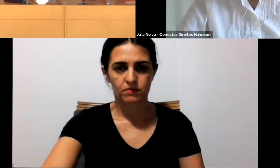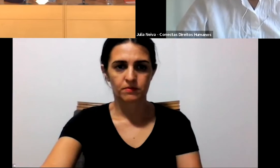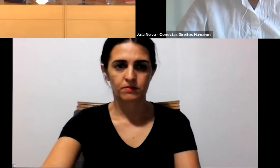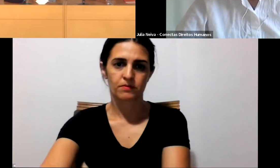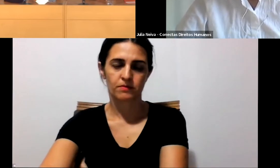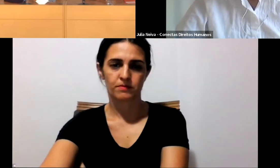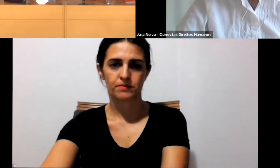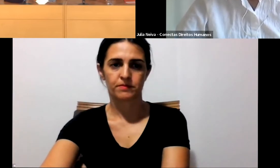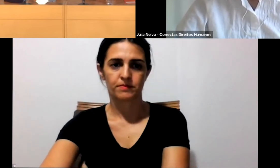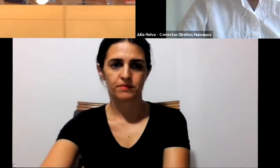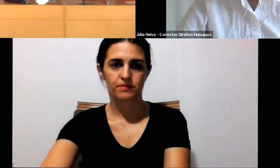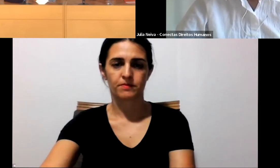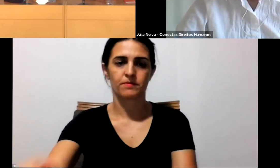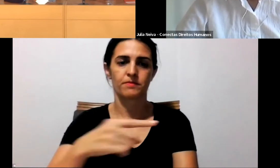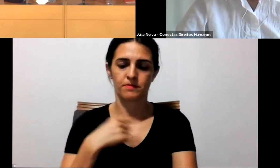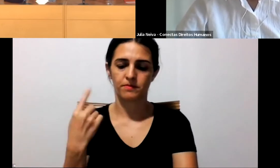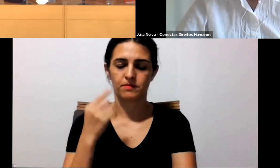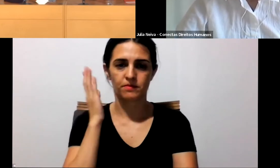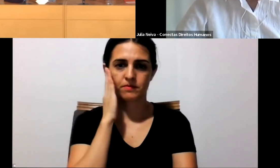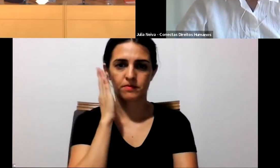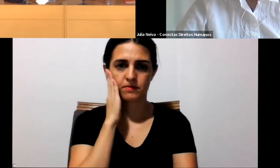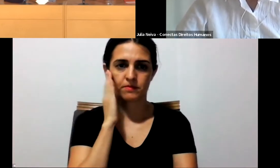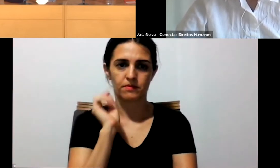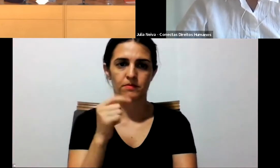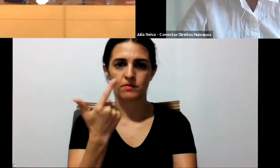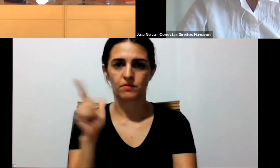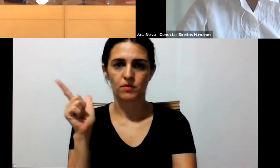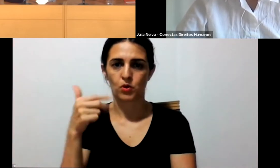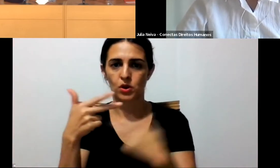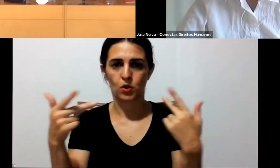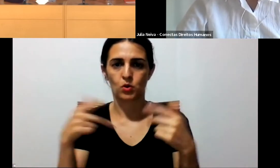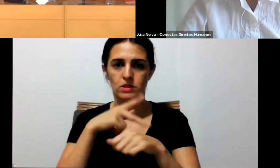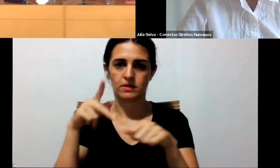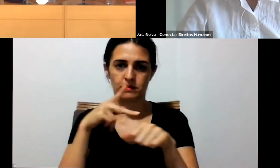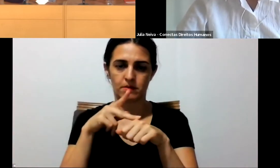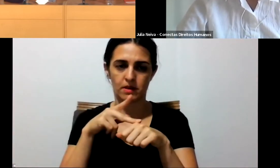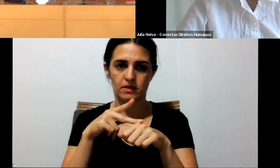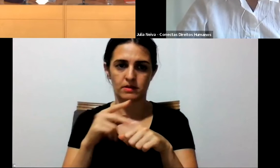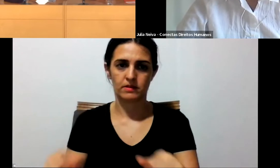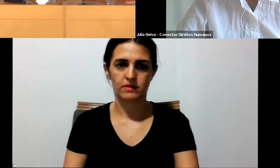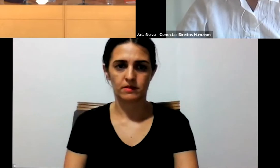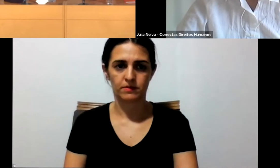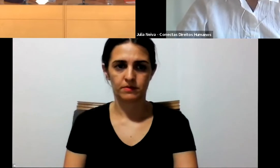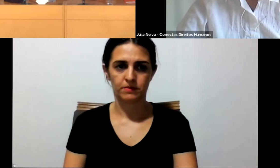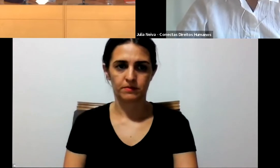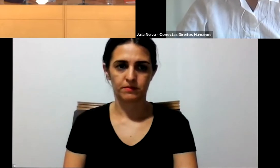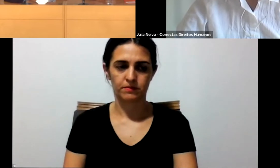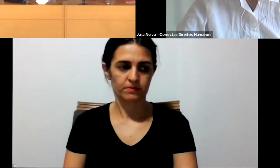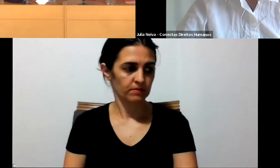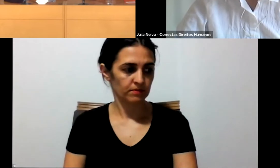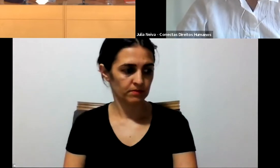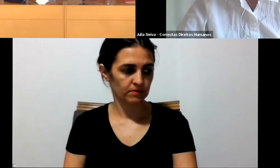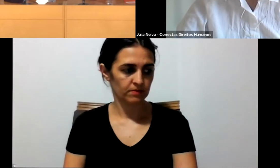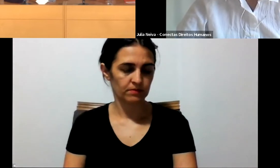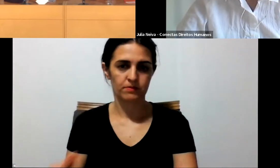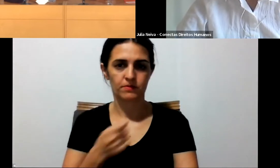or one ministry would say, there's no problem here, and another one would say, no way, I won't adhere to this